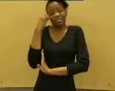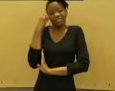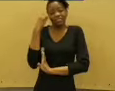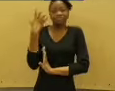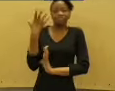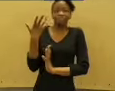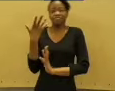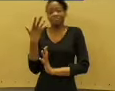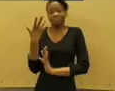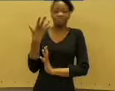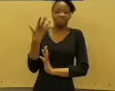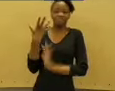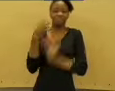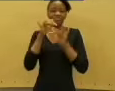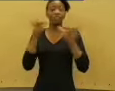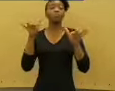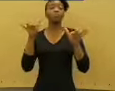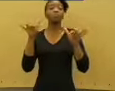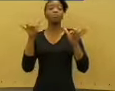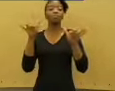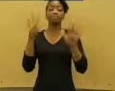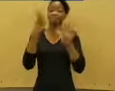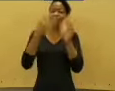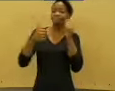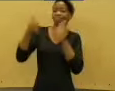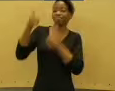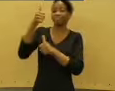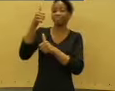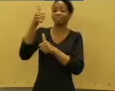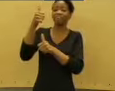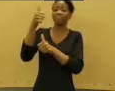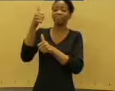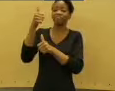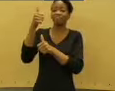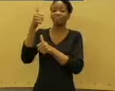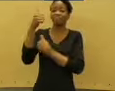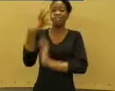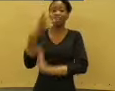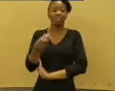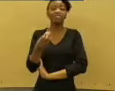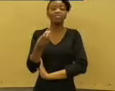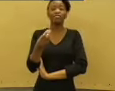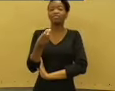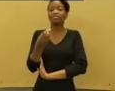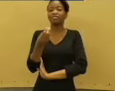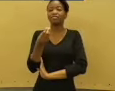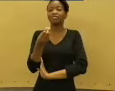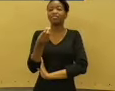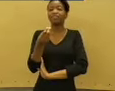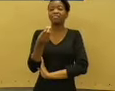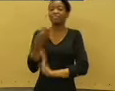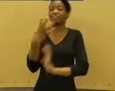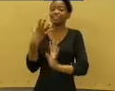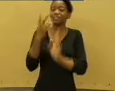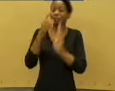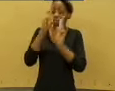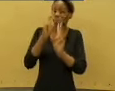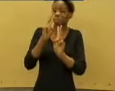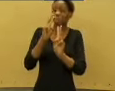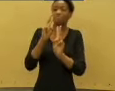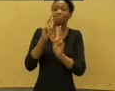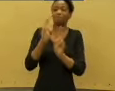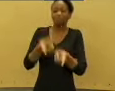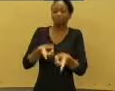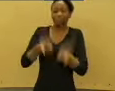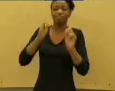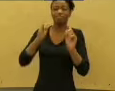about people in positions where they can have such a harmful impact on people, like